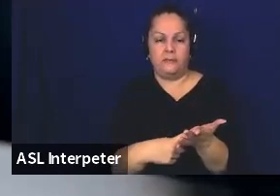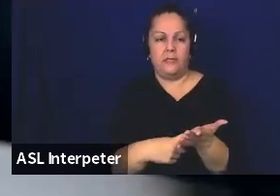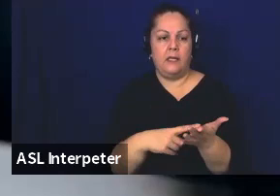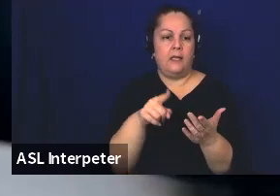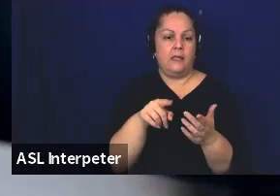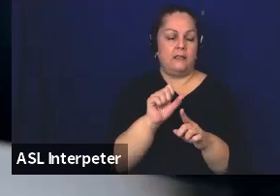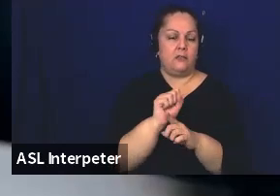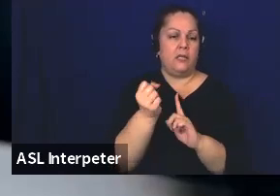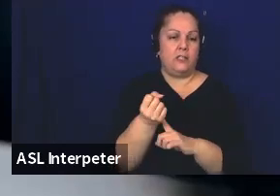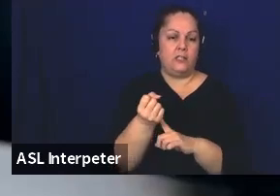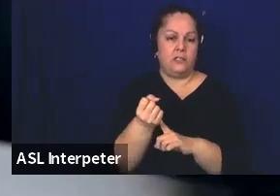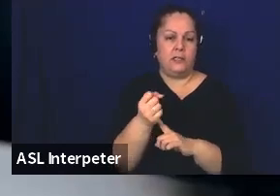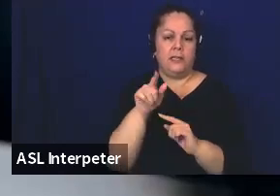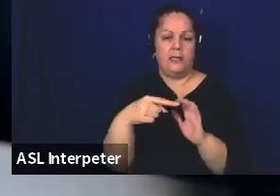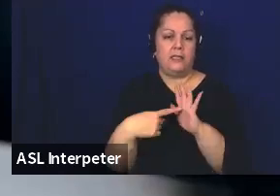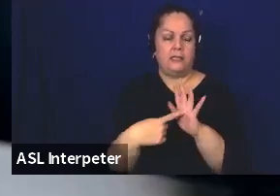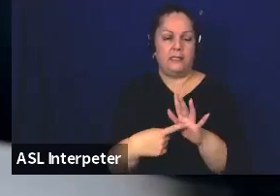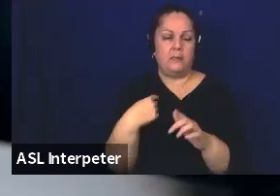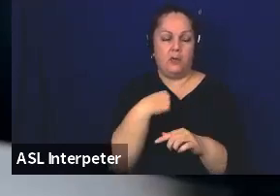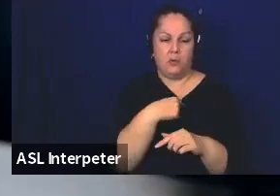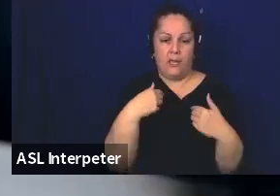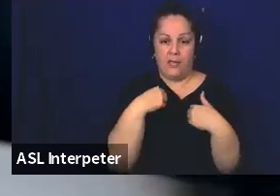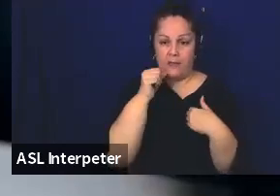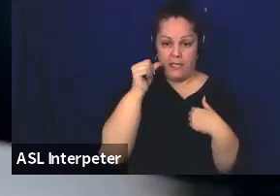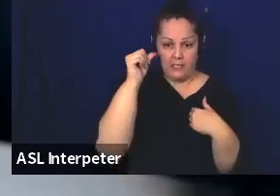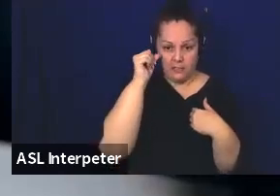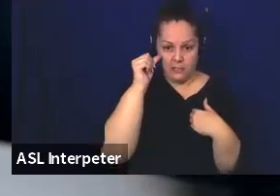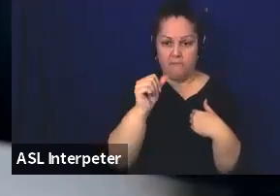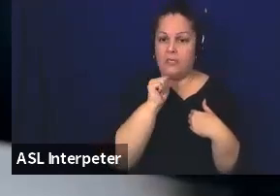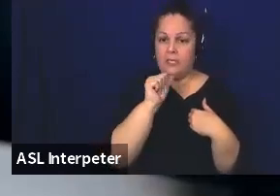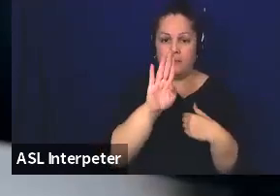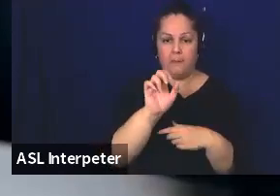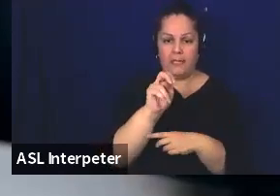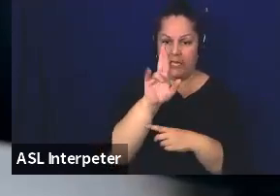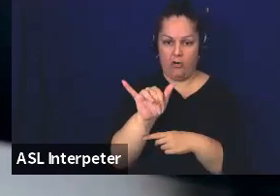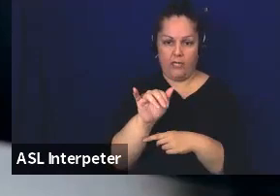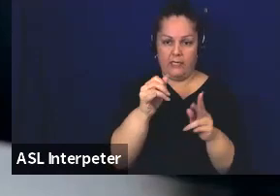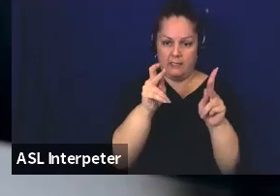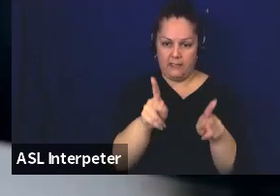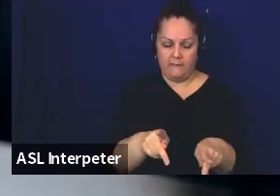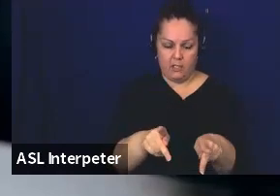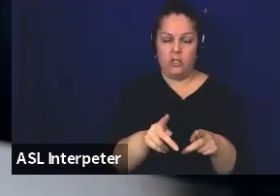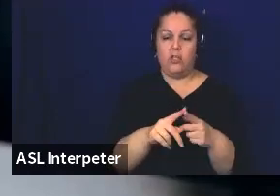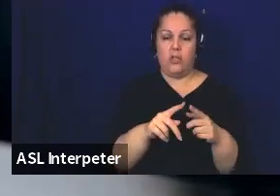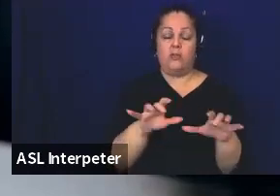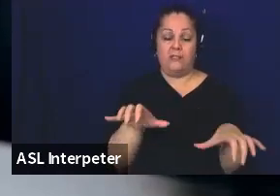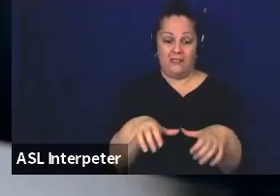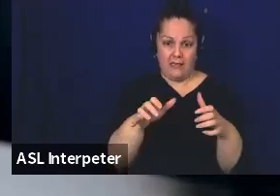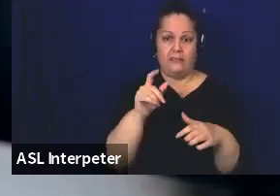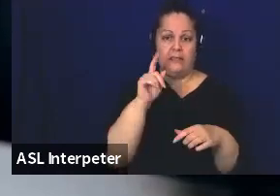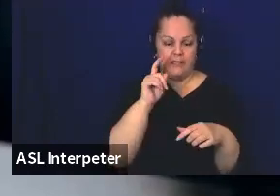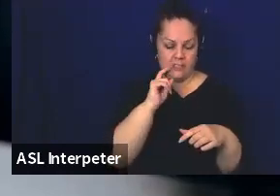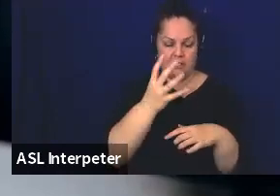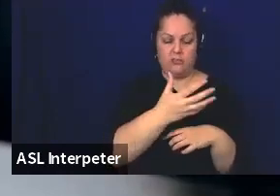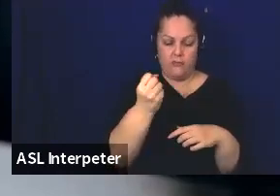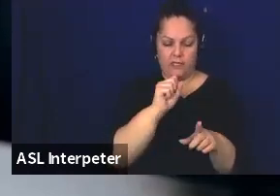situation. So in this example, we have an adult non-binary individual who's in an active sex trafficking situation, who